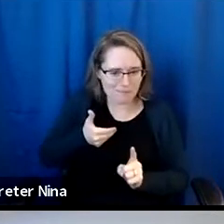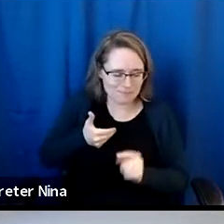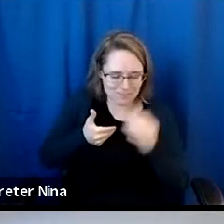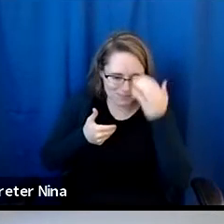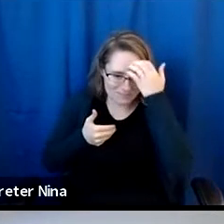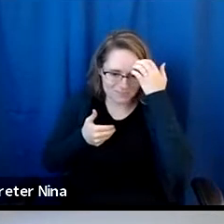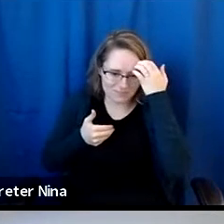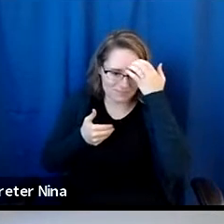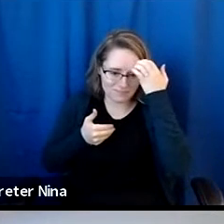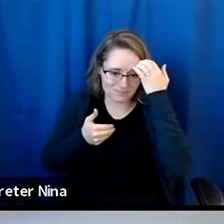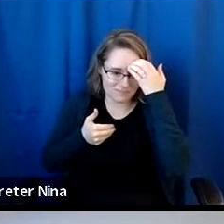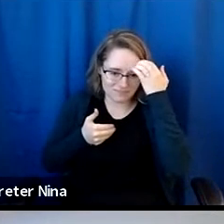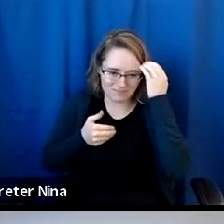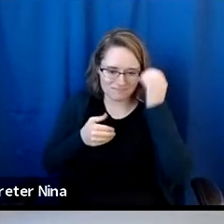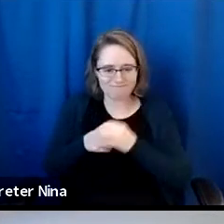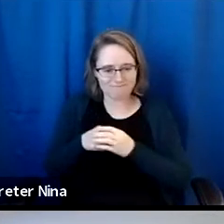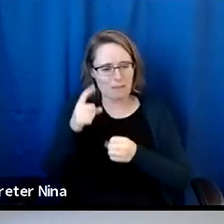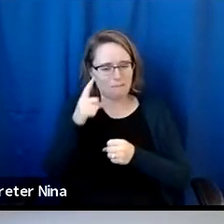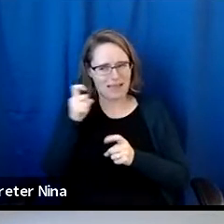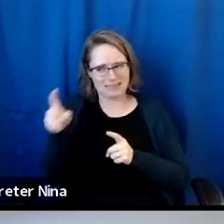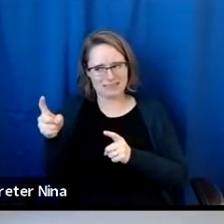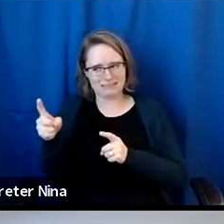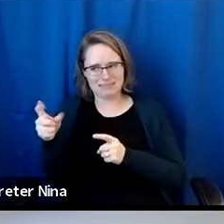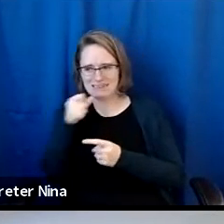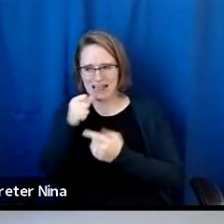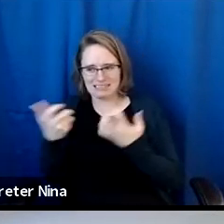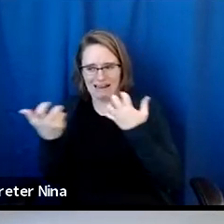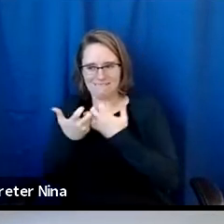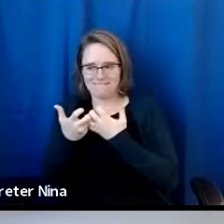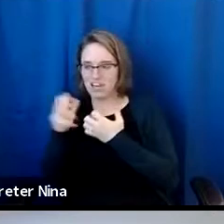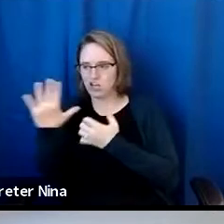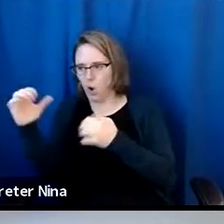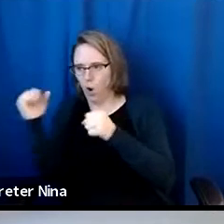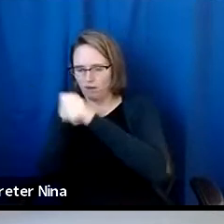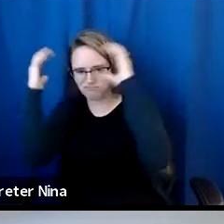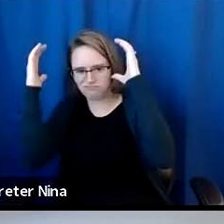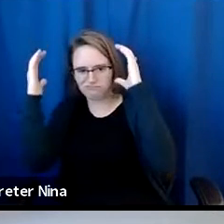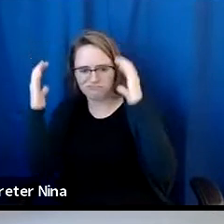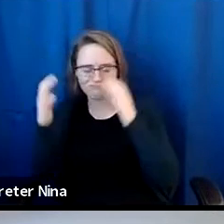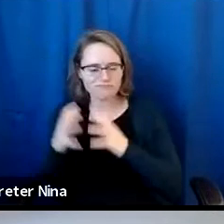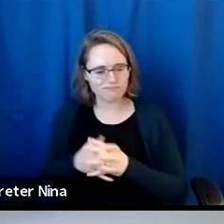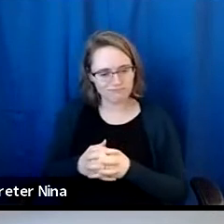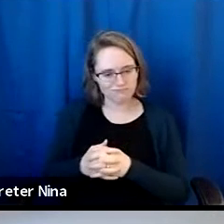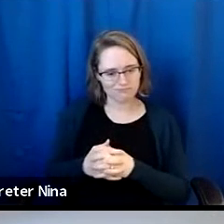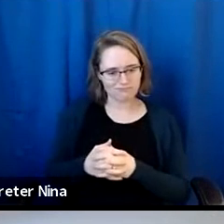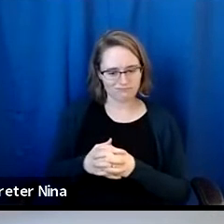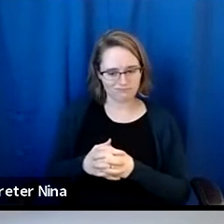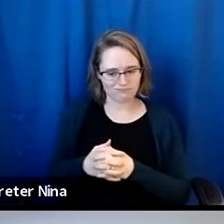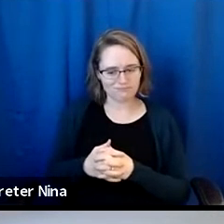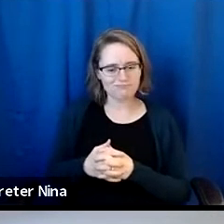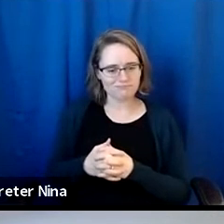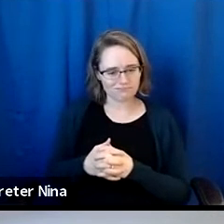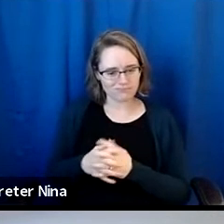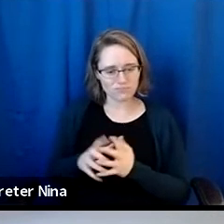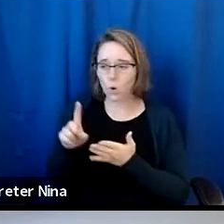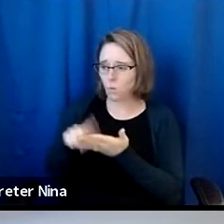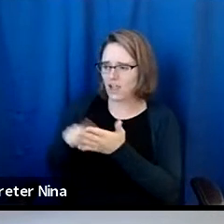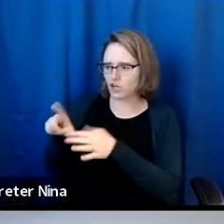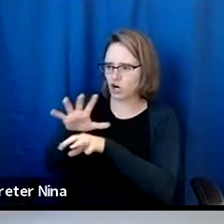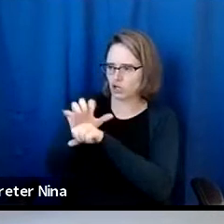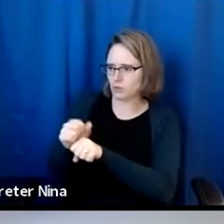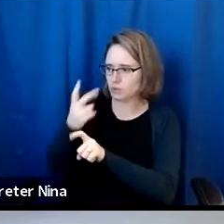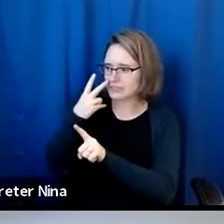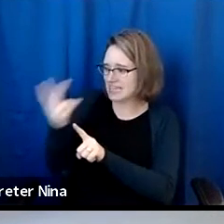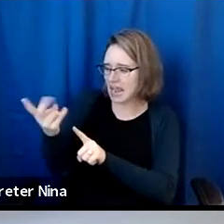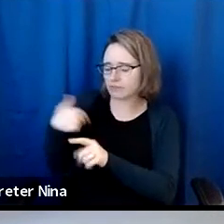am because it doesn't fit into the mold or the mindset of what you are accustomed to seeing in this particular role.